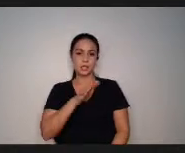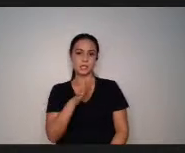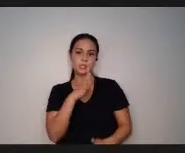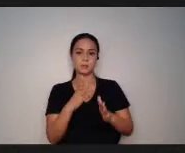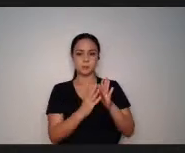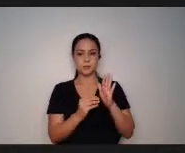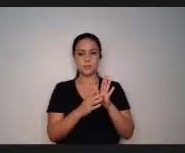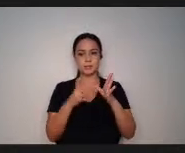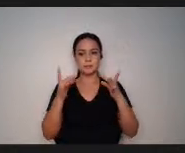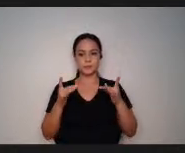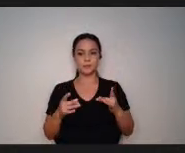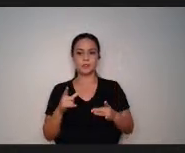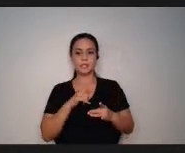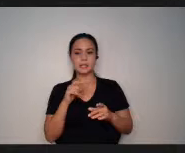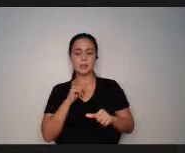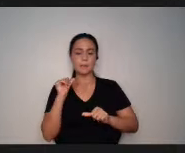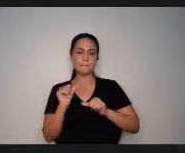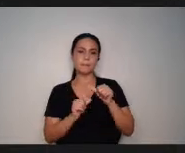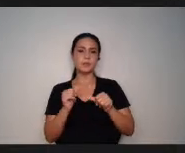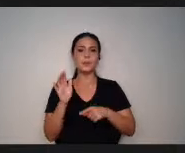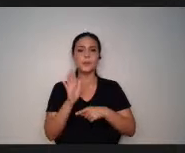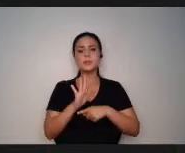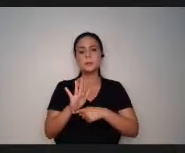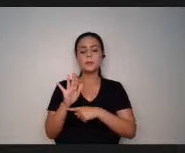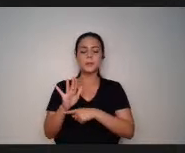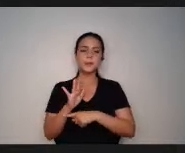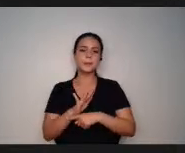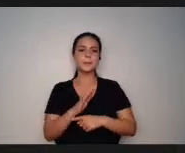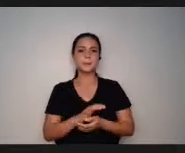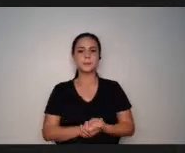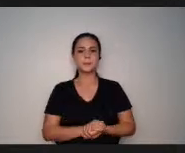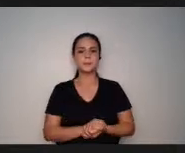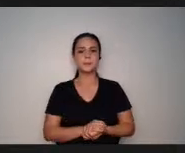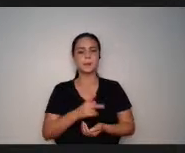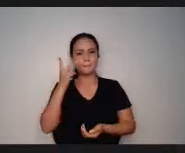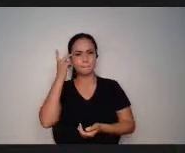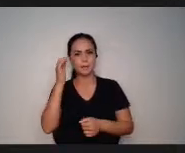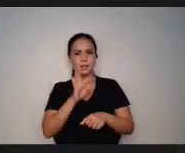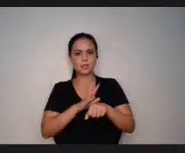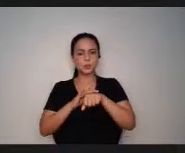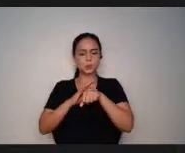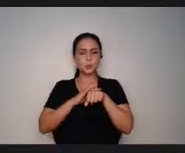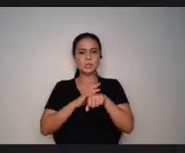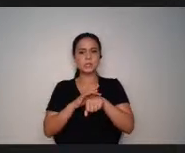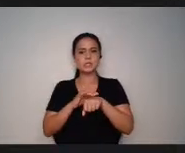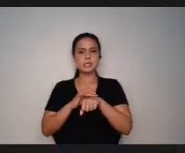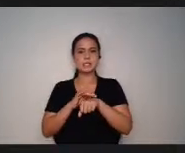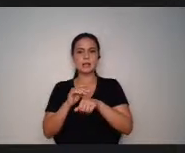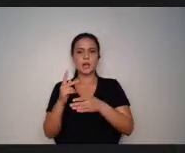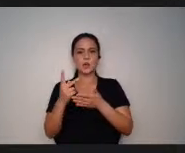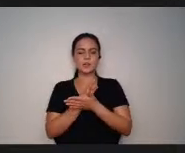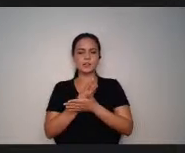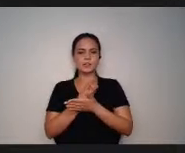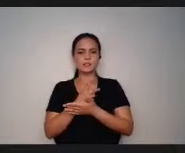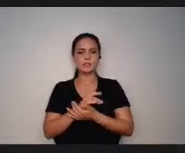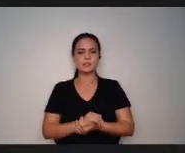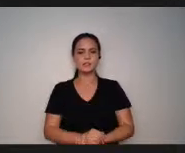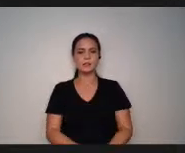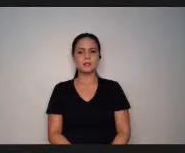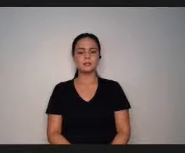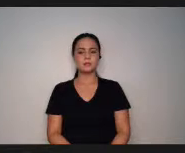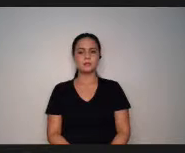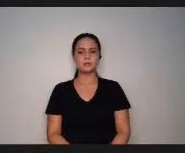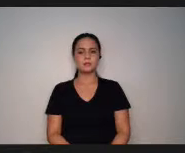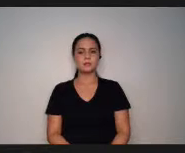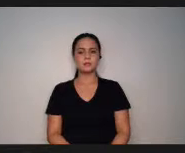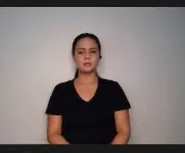contribute to cardiovascular disease, to depression, and to other